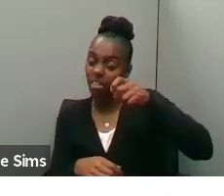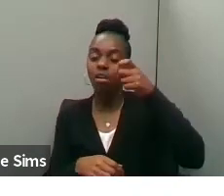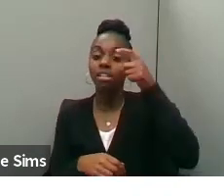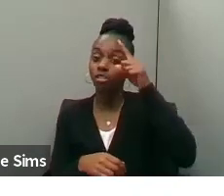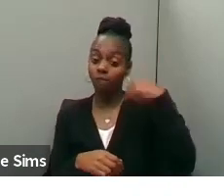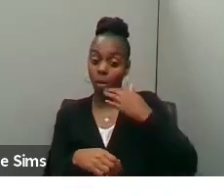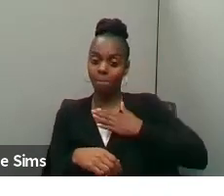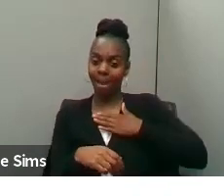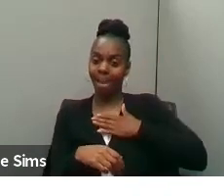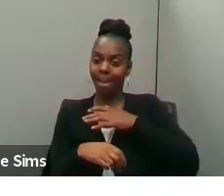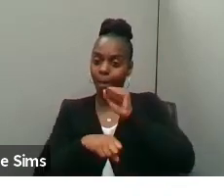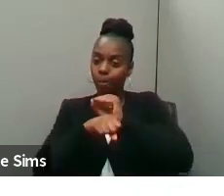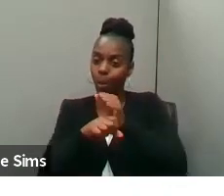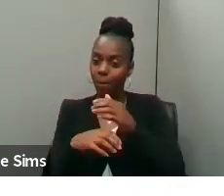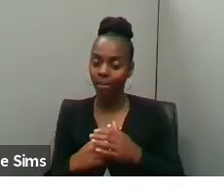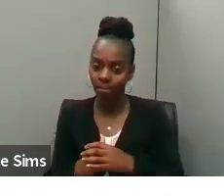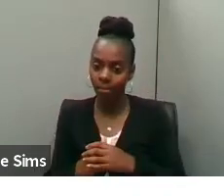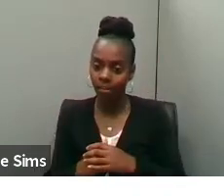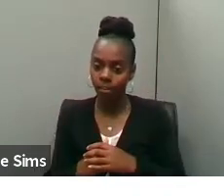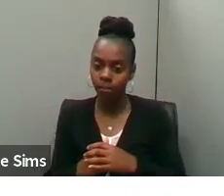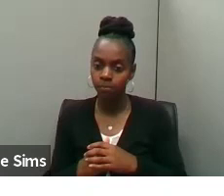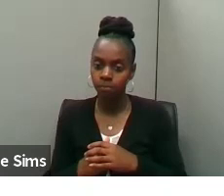employment. Next slide, please.